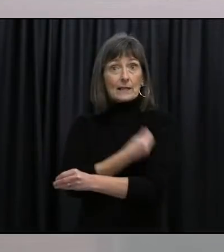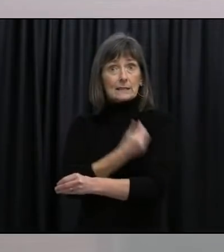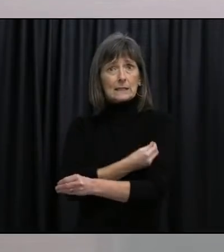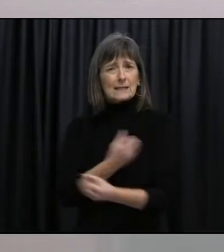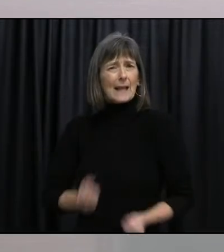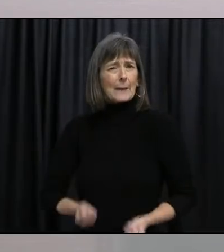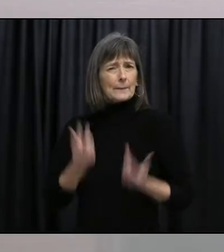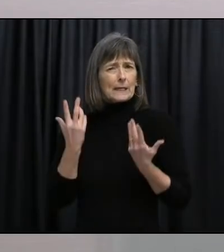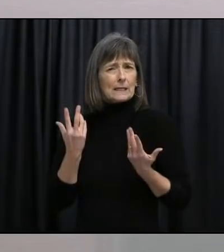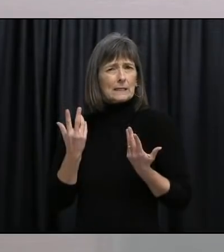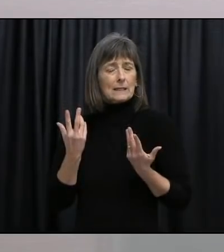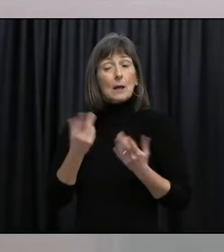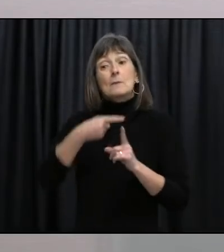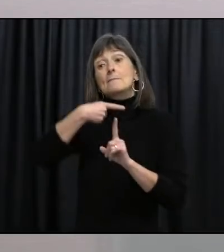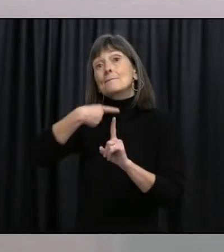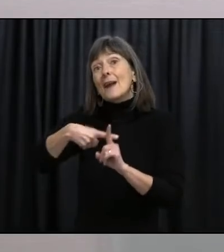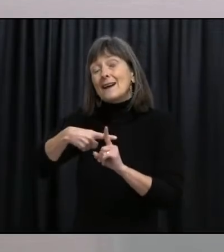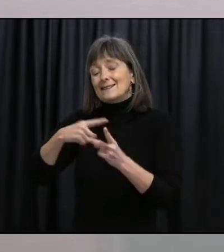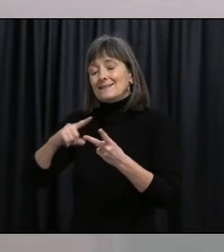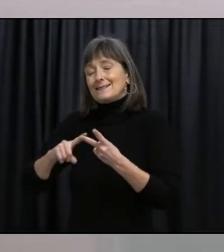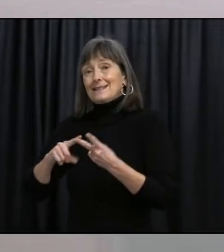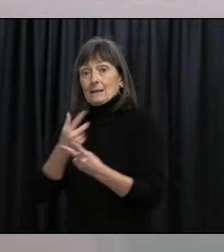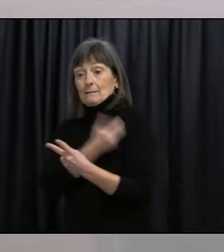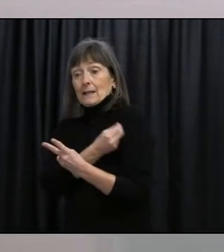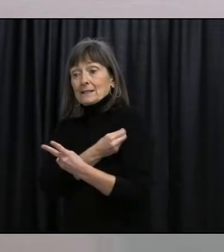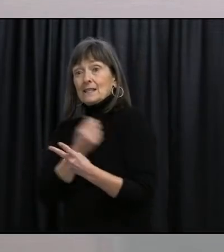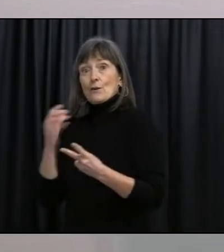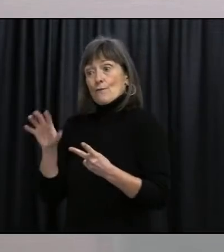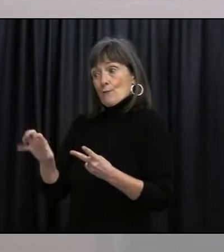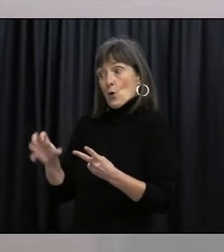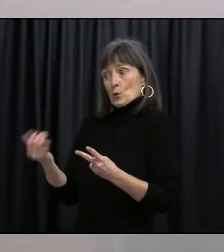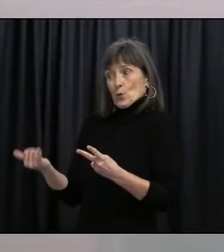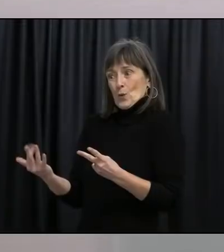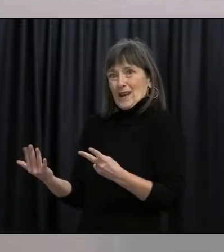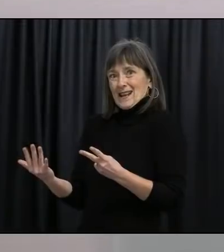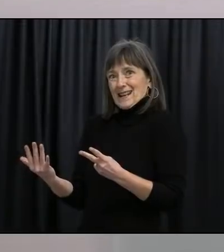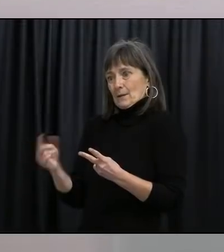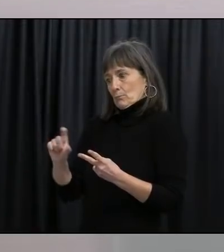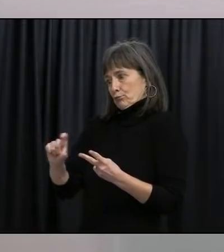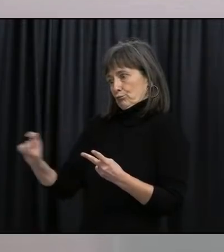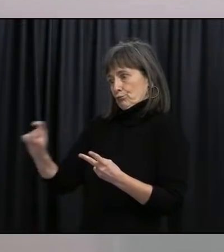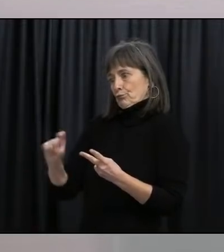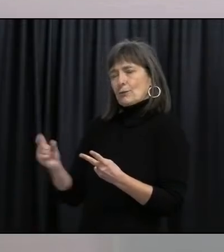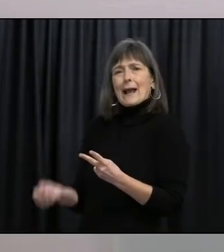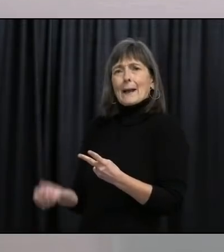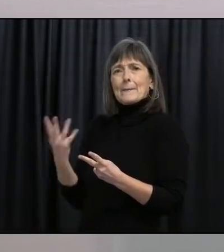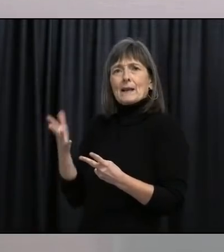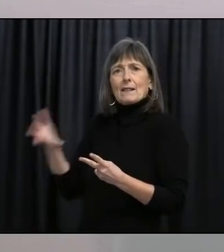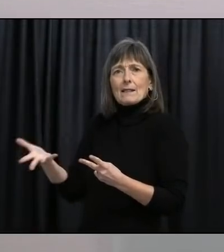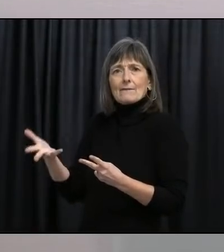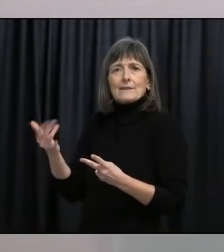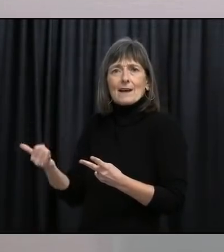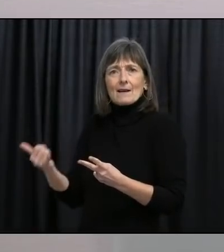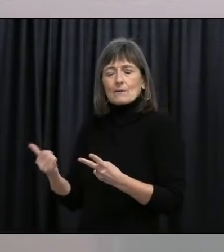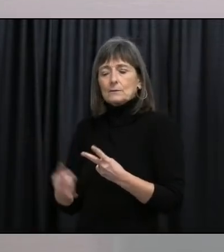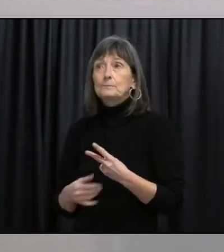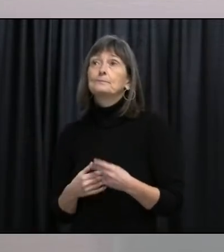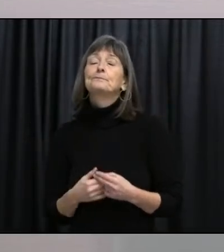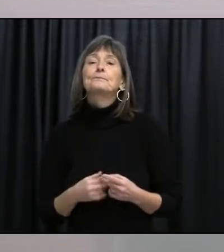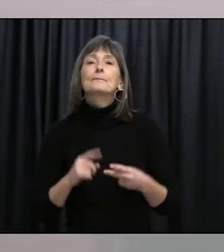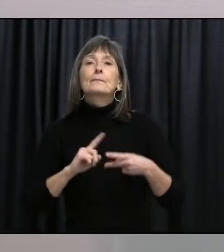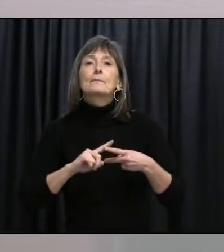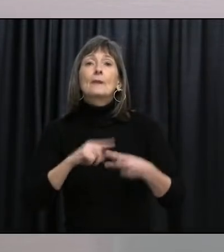vaccines do we have sitting in freezers right now that are still waiting to go into people's arms? Good question. As of this morning, we